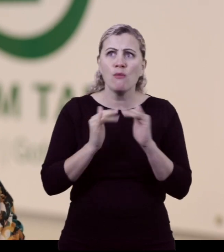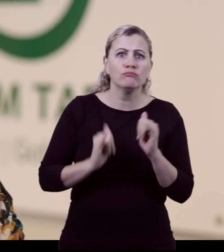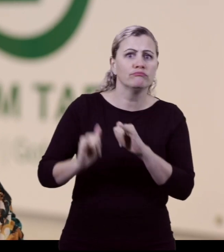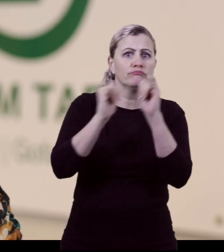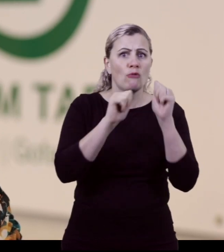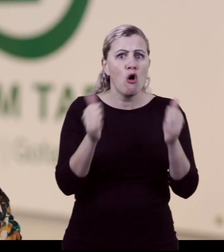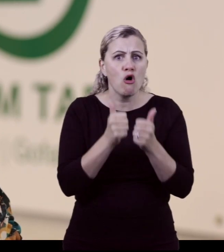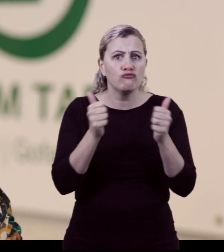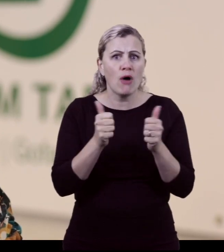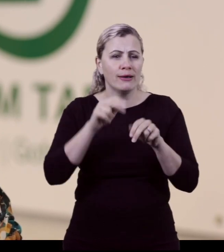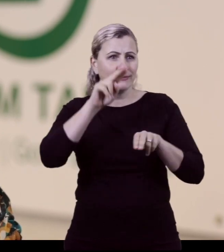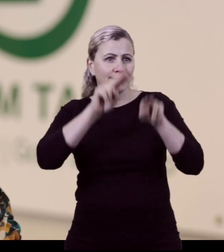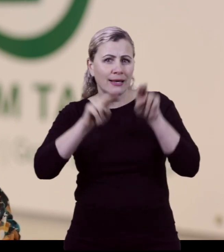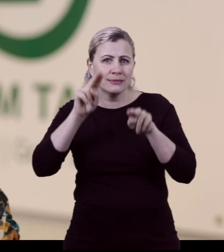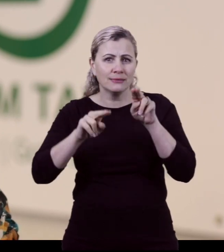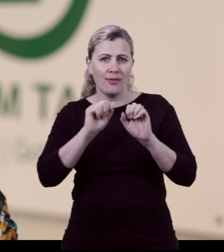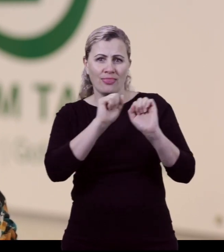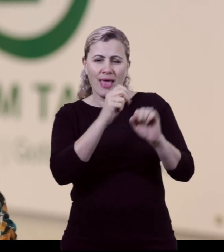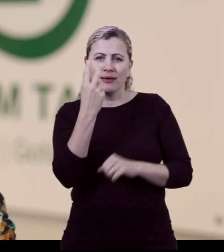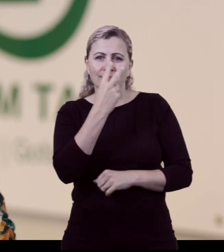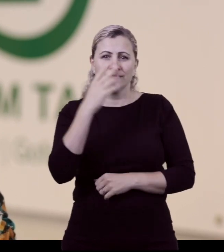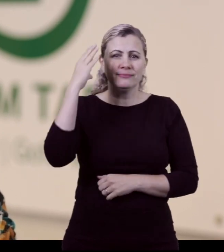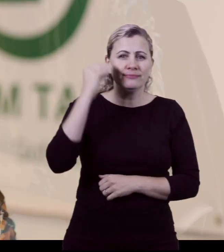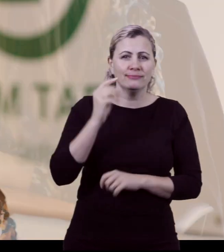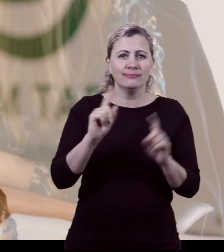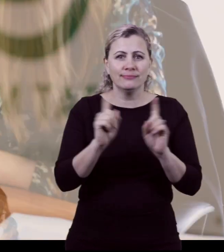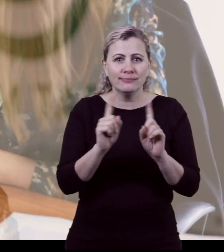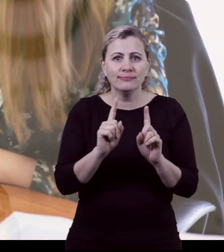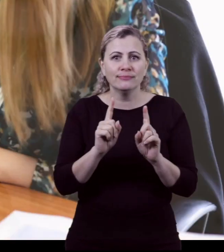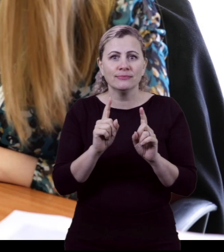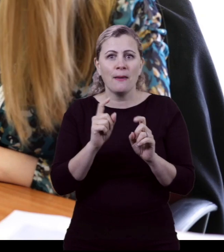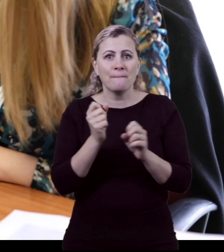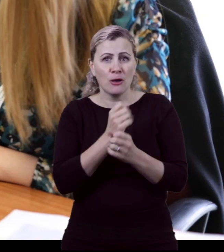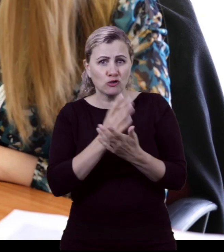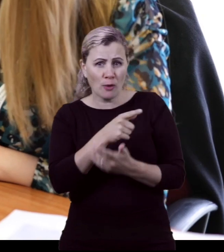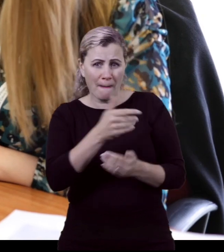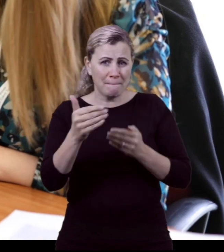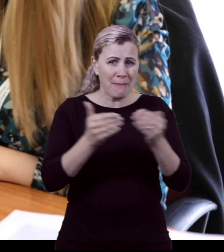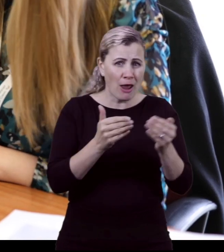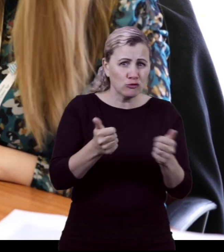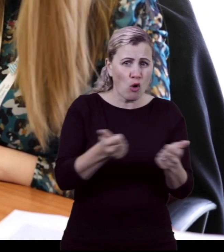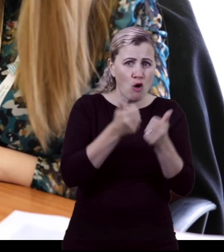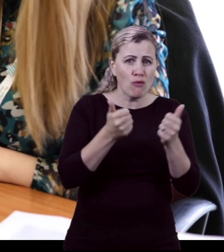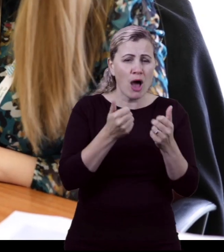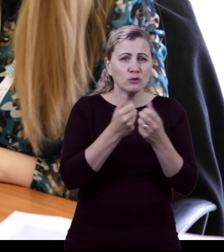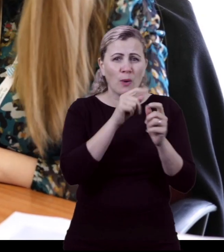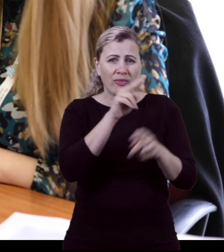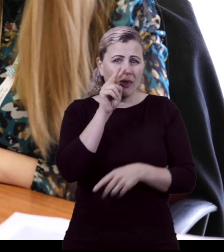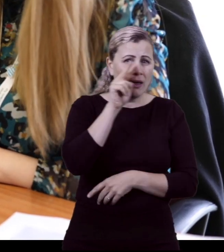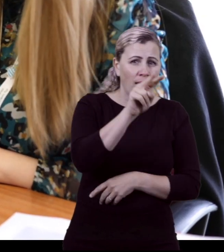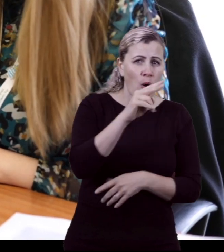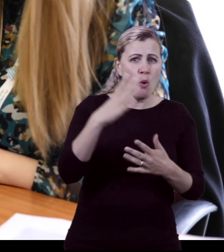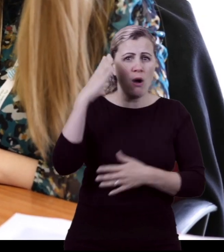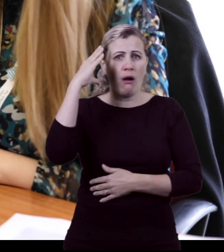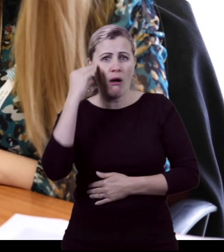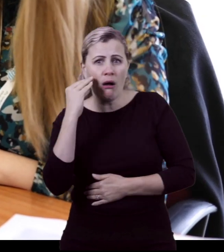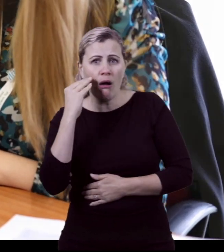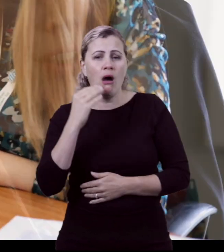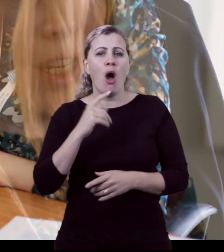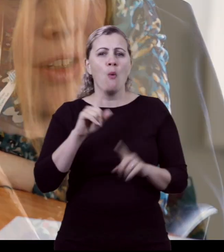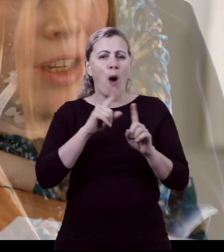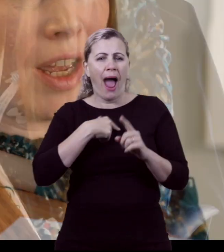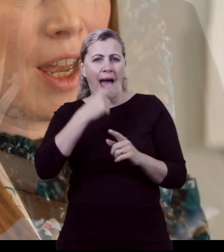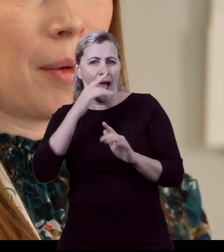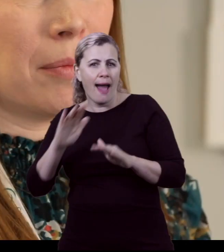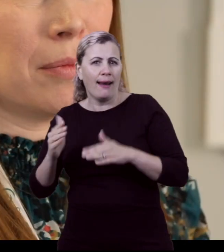with, being able to help them and refer them on to agencies that can support them further. The client was referred by